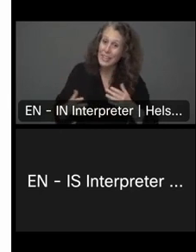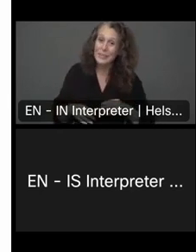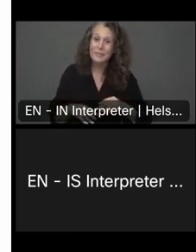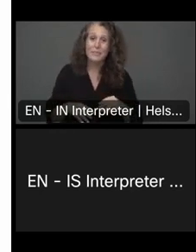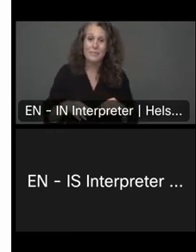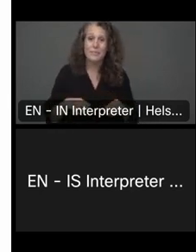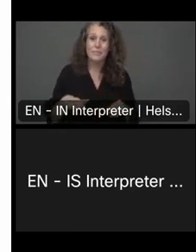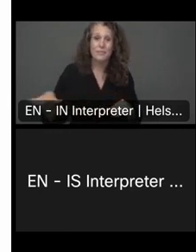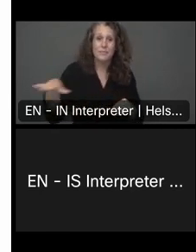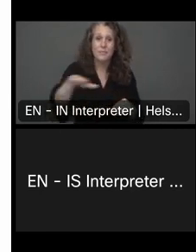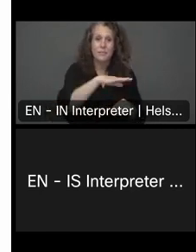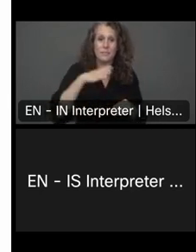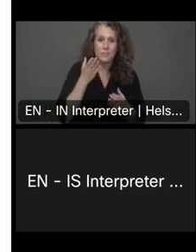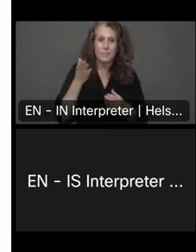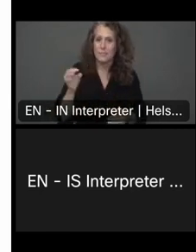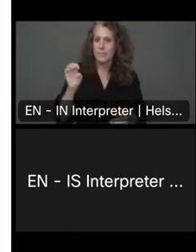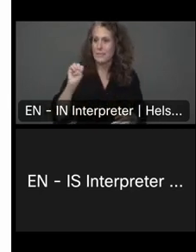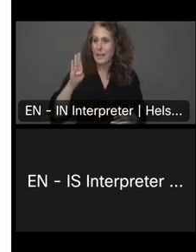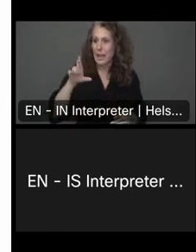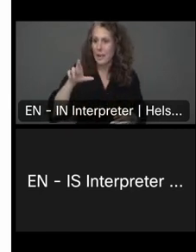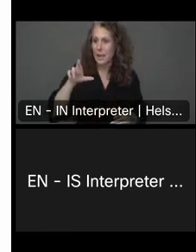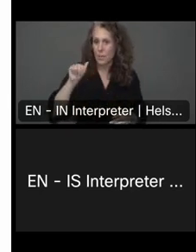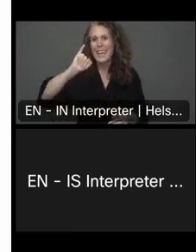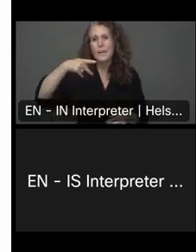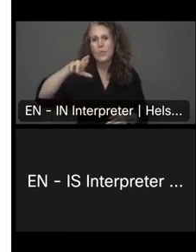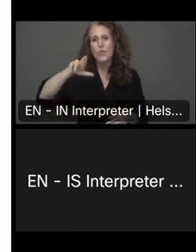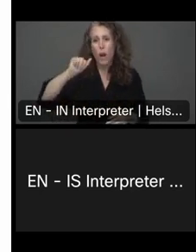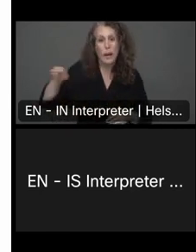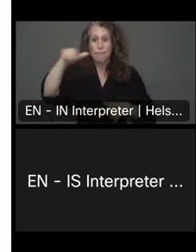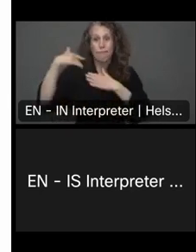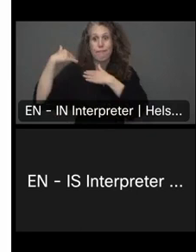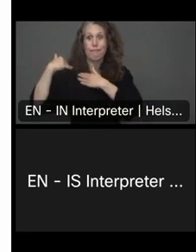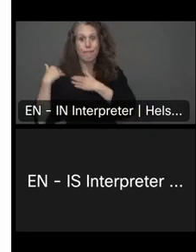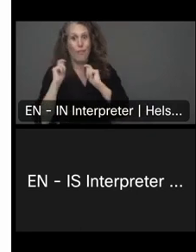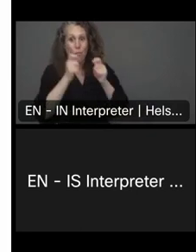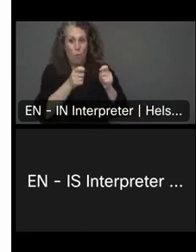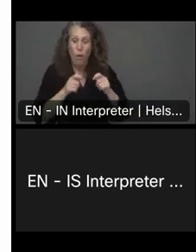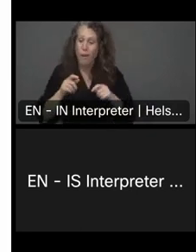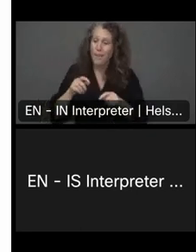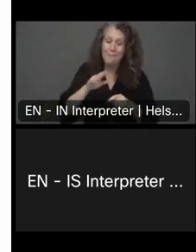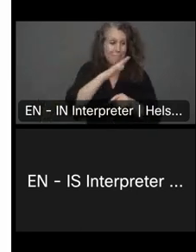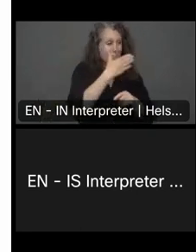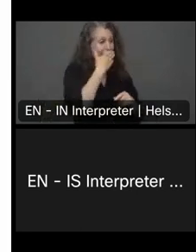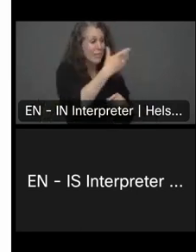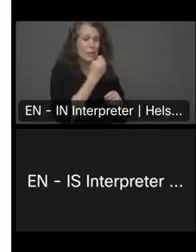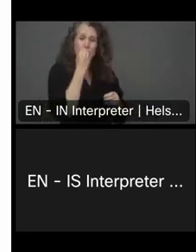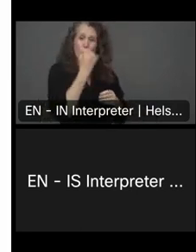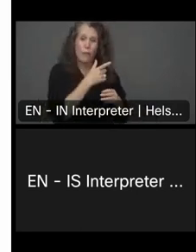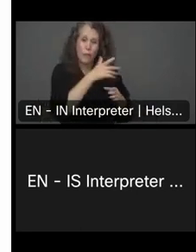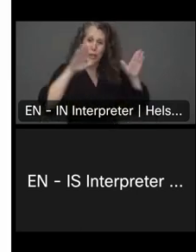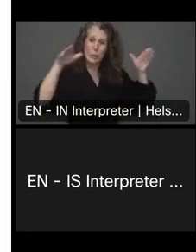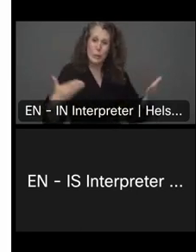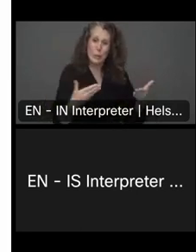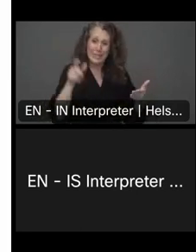IPRA, who is responsible for this award. Thank you, Hartmut, for that wonderful introduction and summary. I'd forgotten